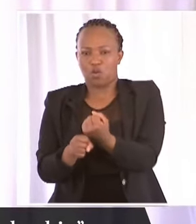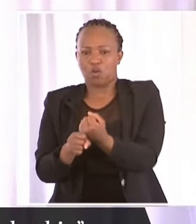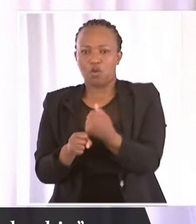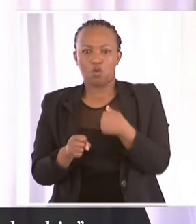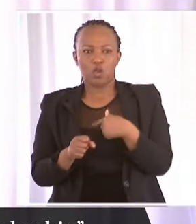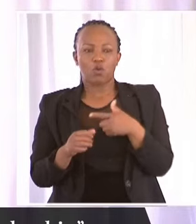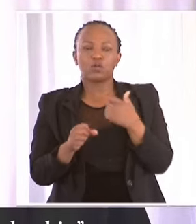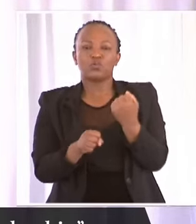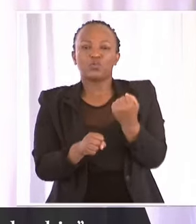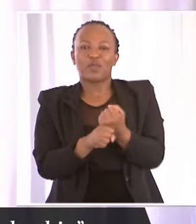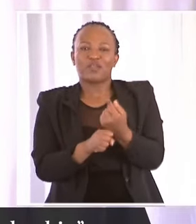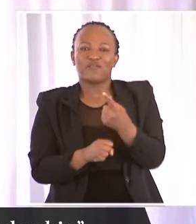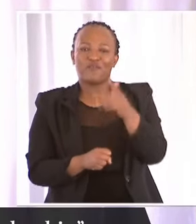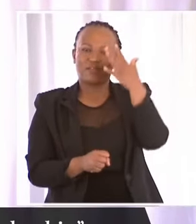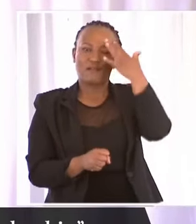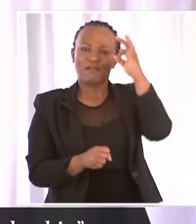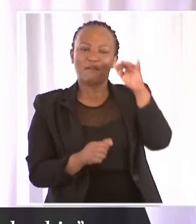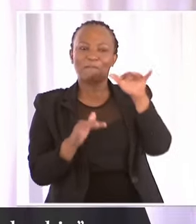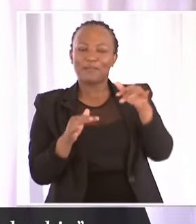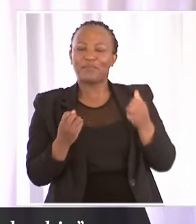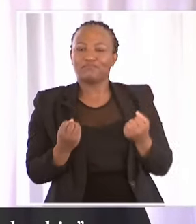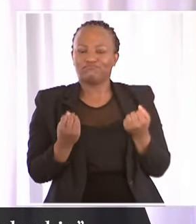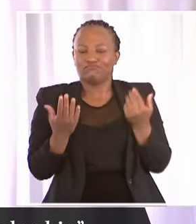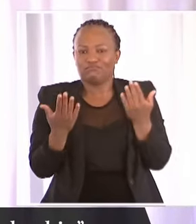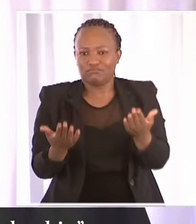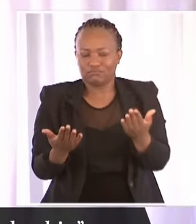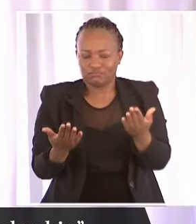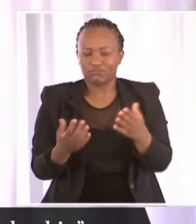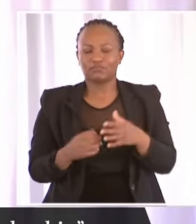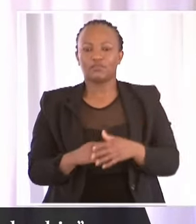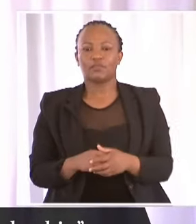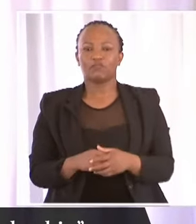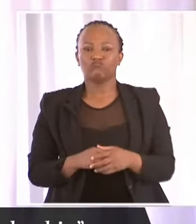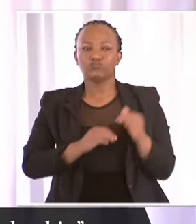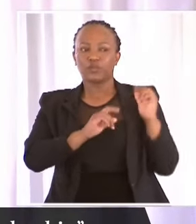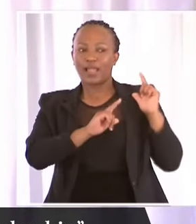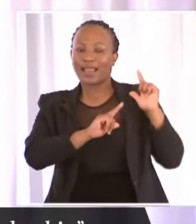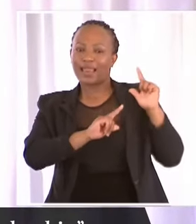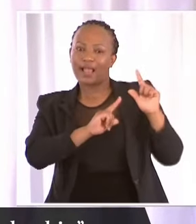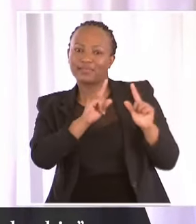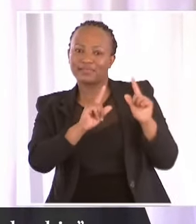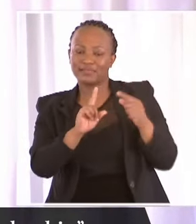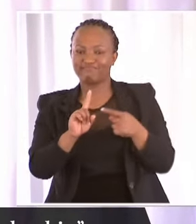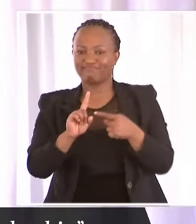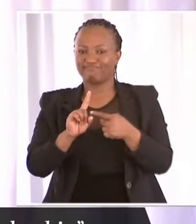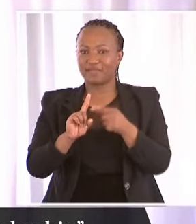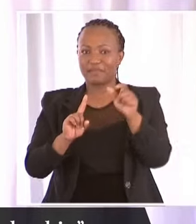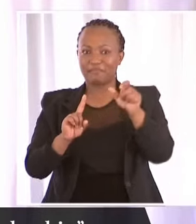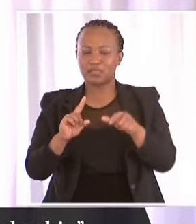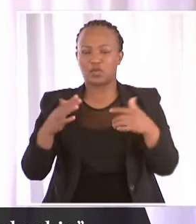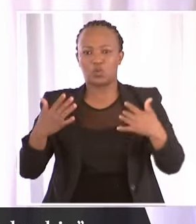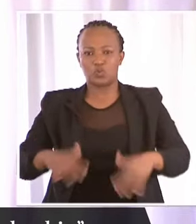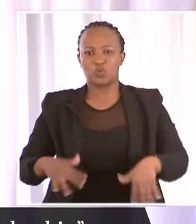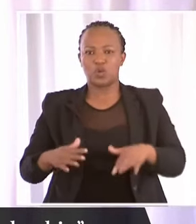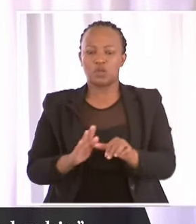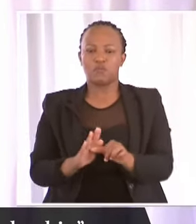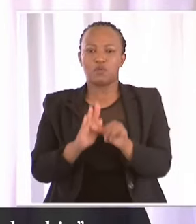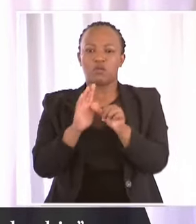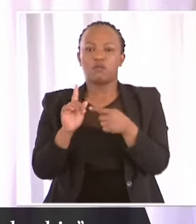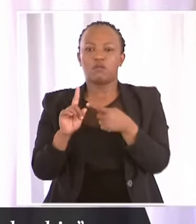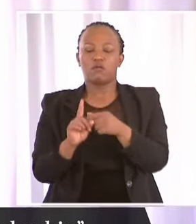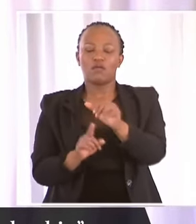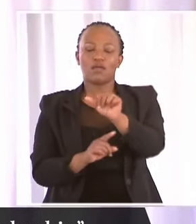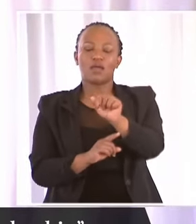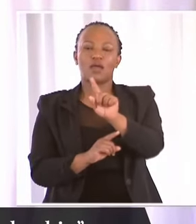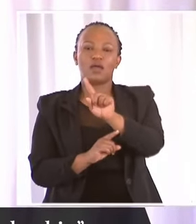public servants. For the legacy of stalwarts like Aziz Pahad to have meaning, they